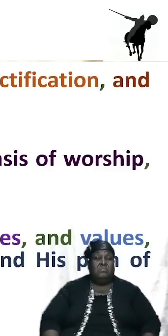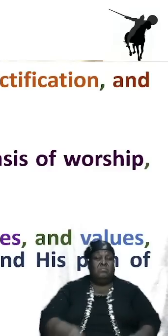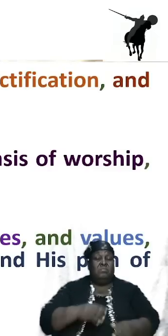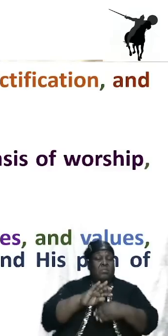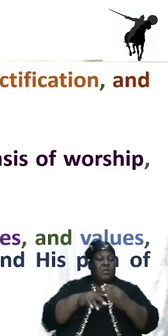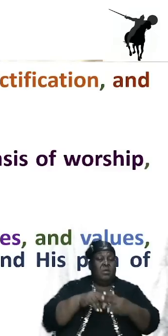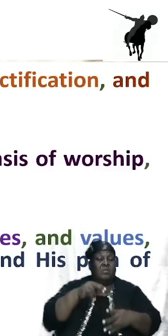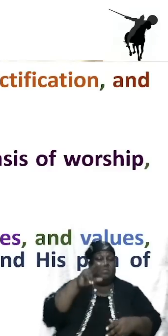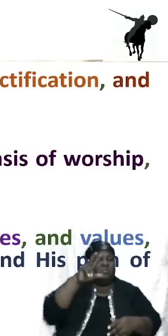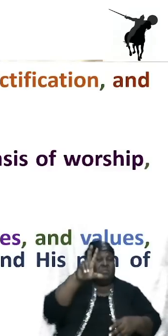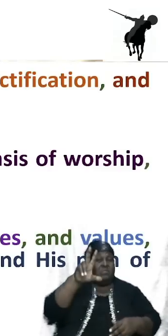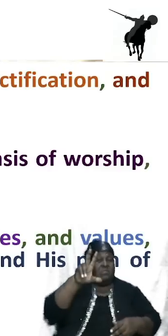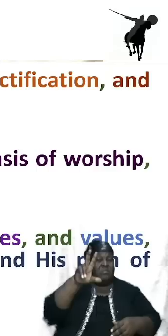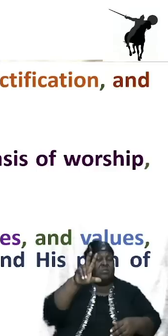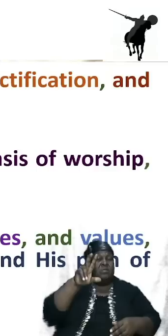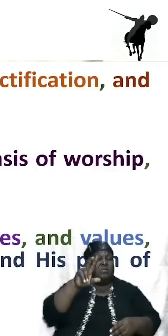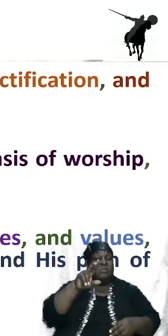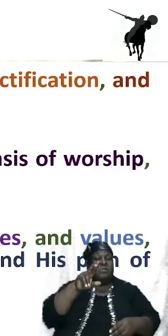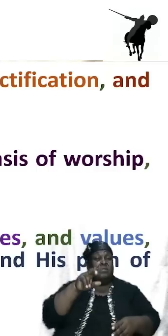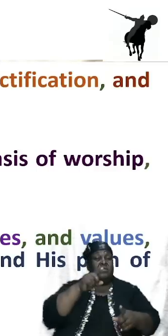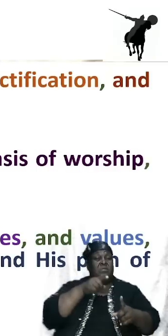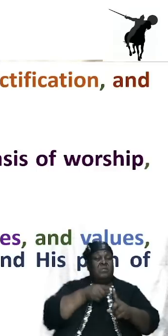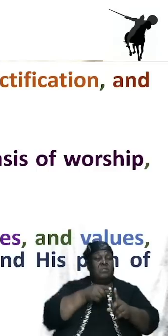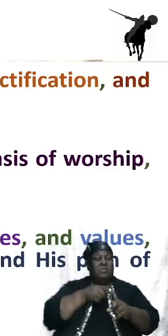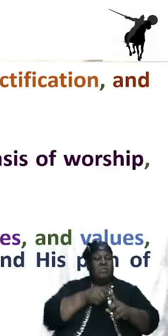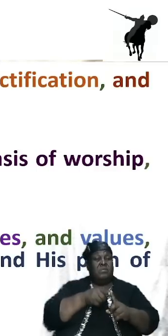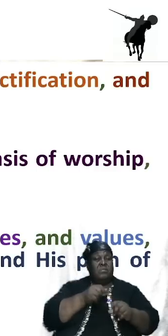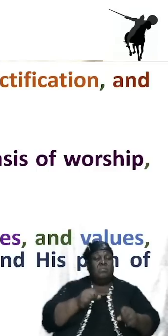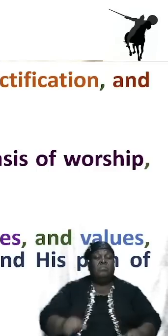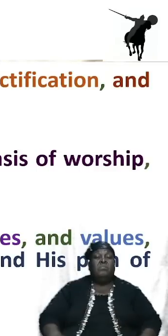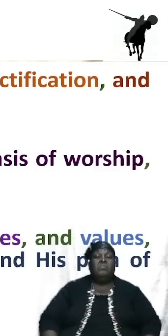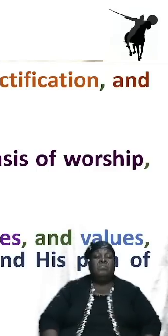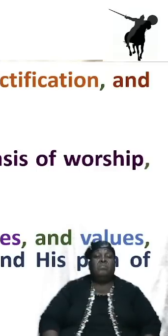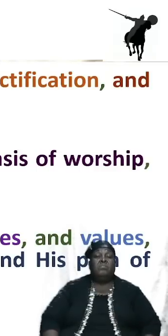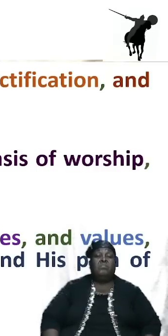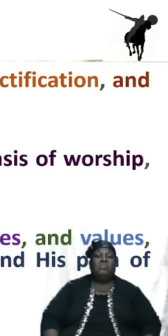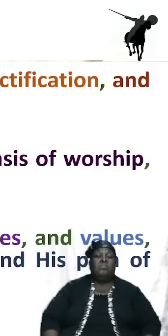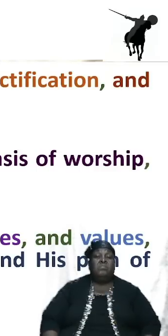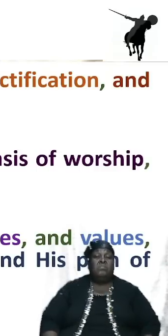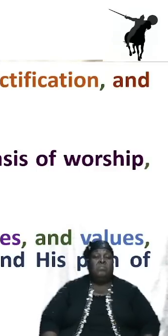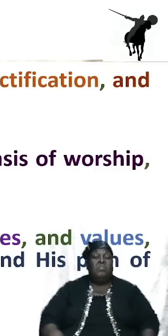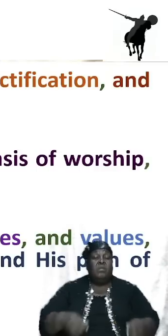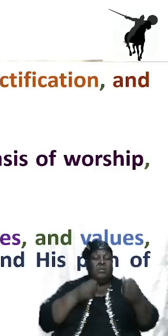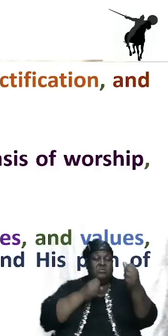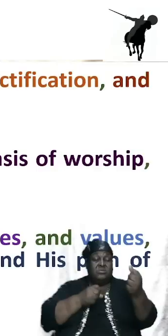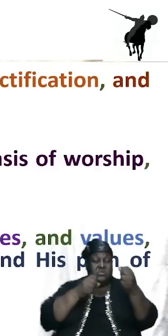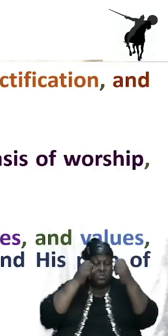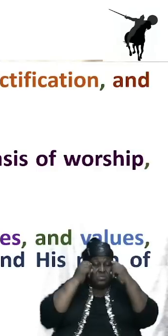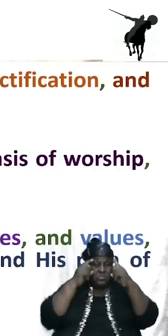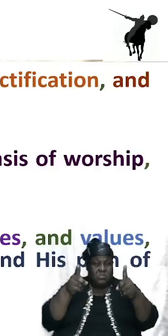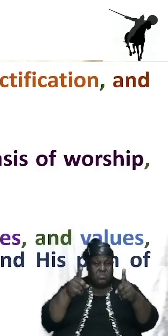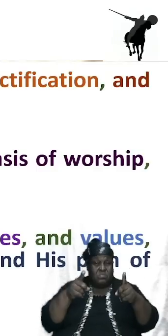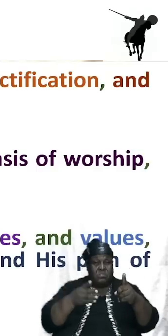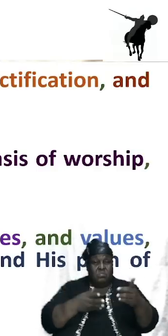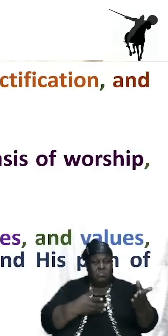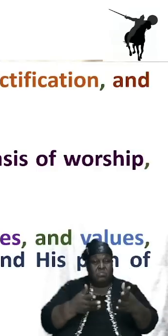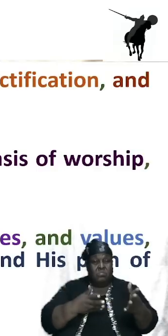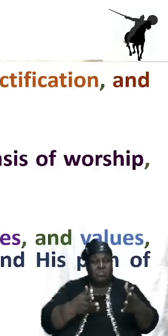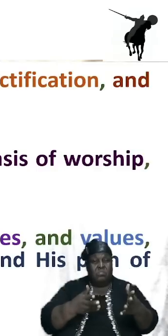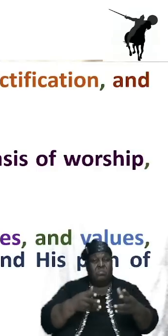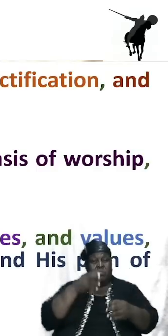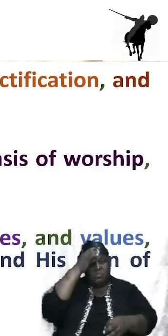of your salvation, your sanctification, and your service. Now, sound doctrine also serves as the foundation of